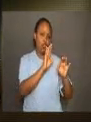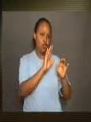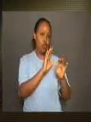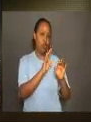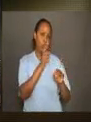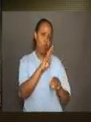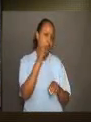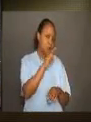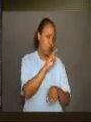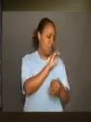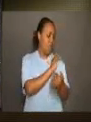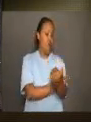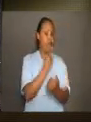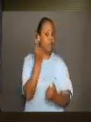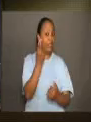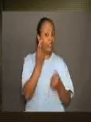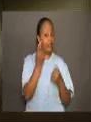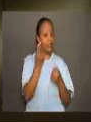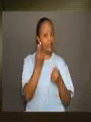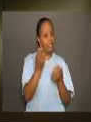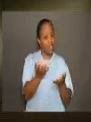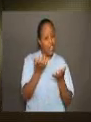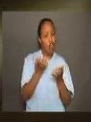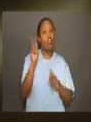her power to benefit the people.